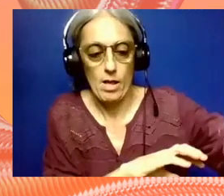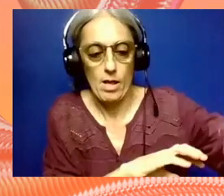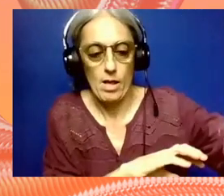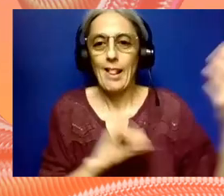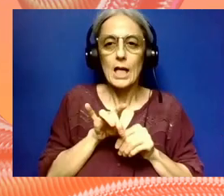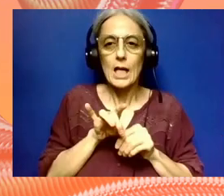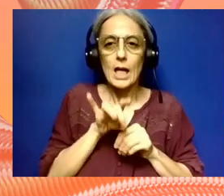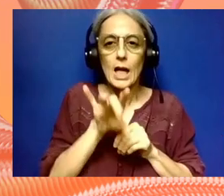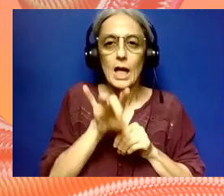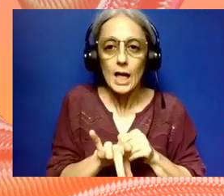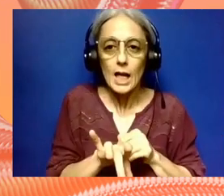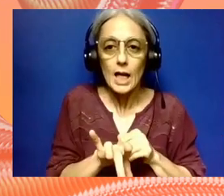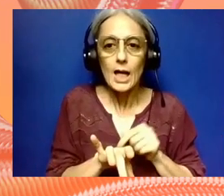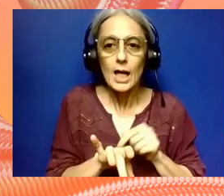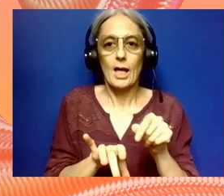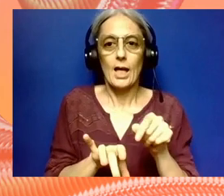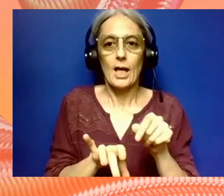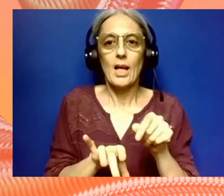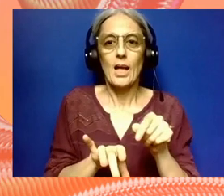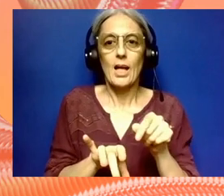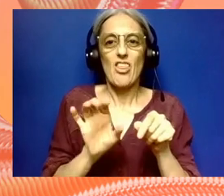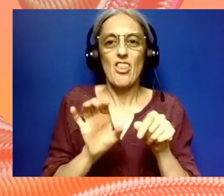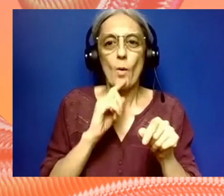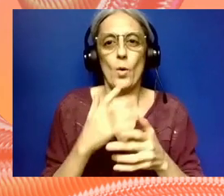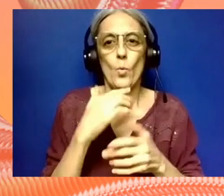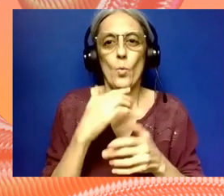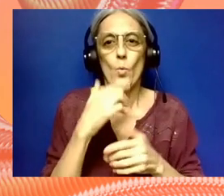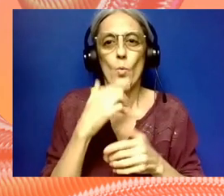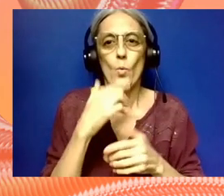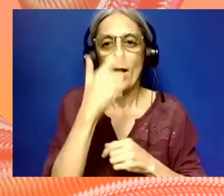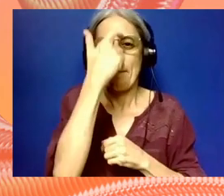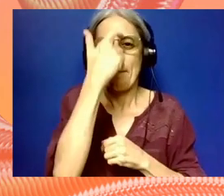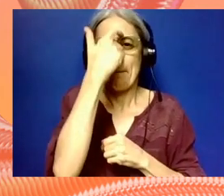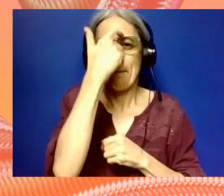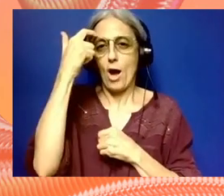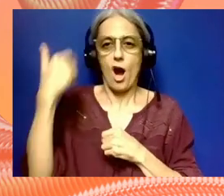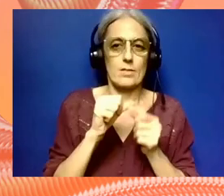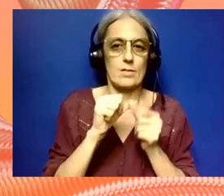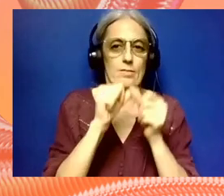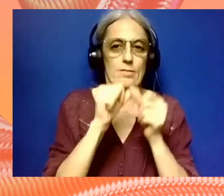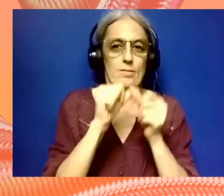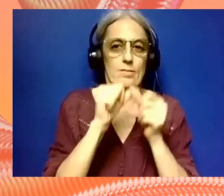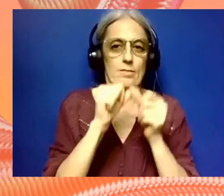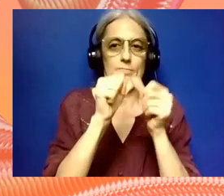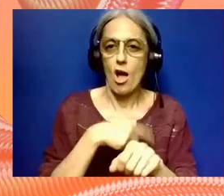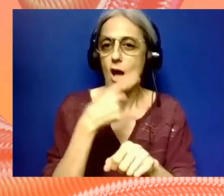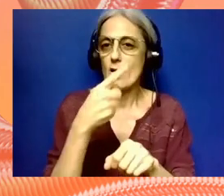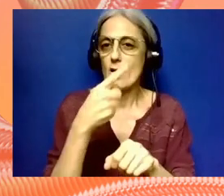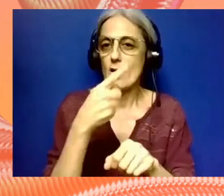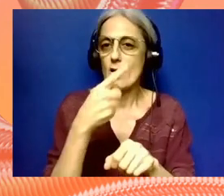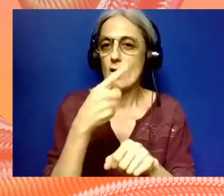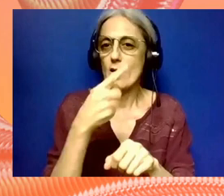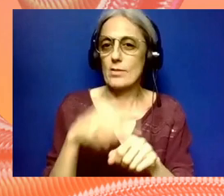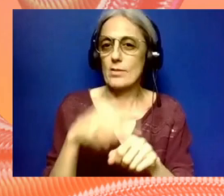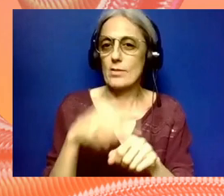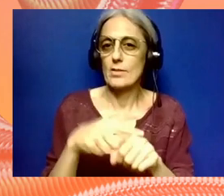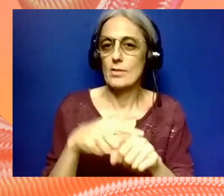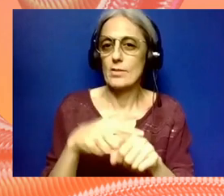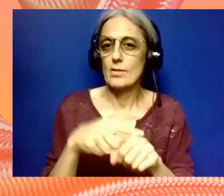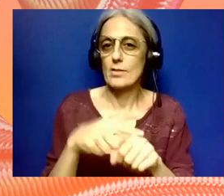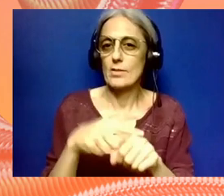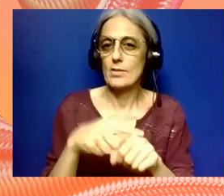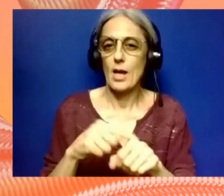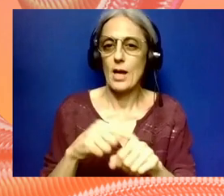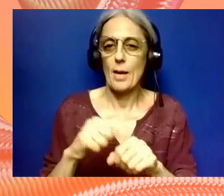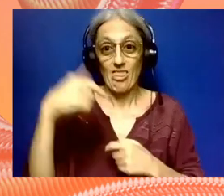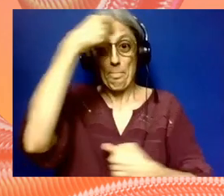mark. And it's something that exposes the bones and the framework of how we've